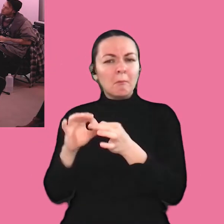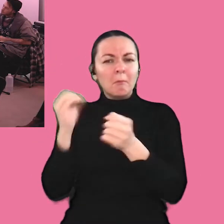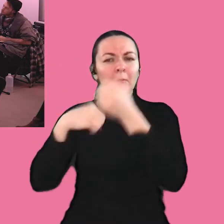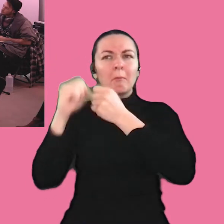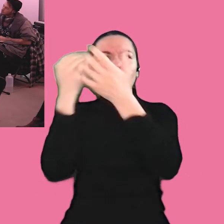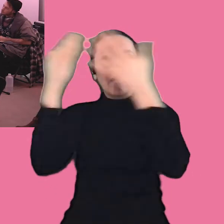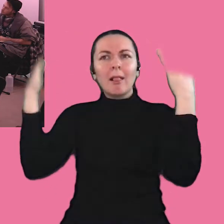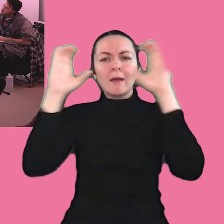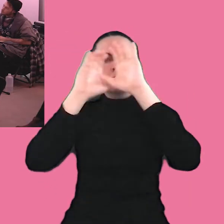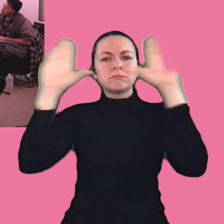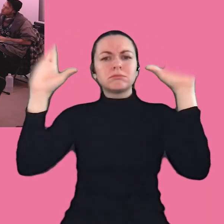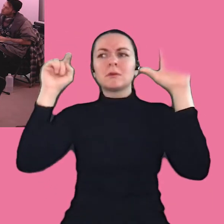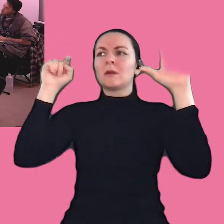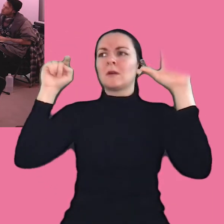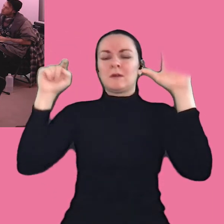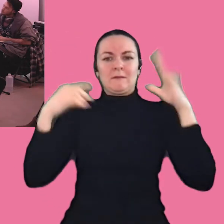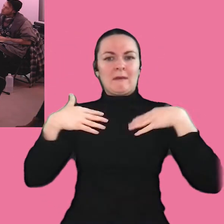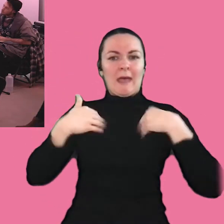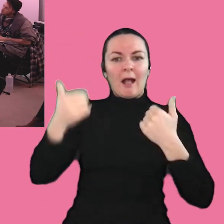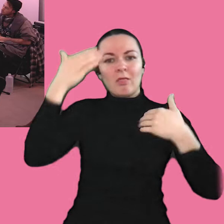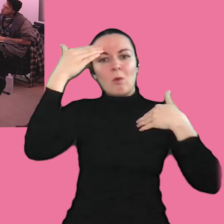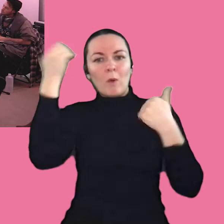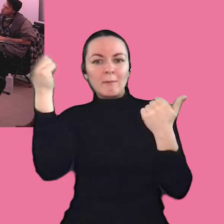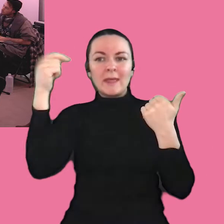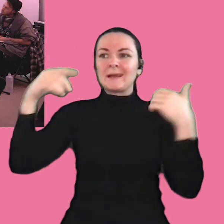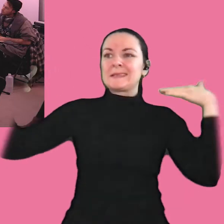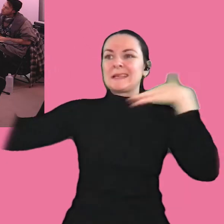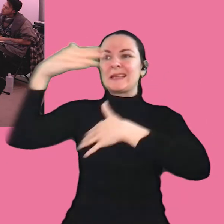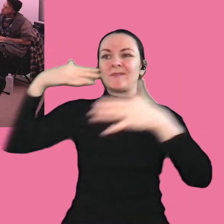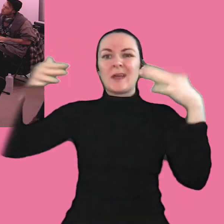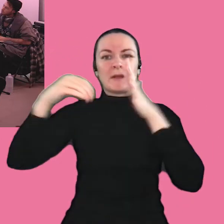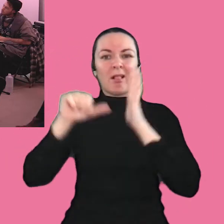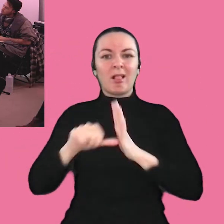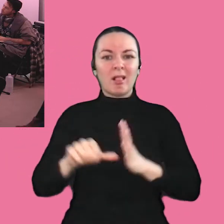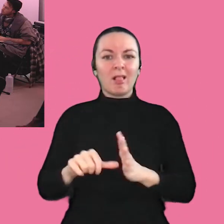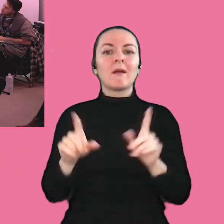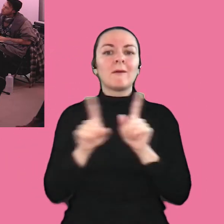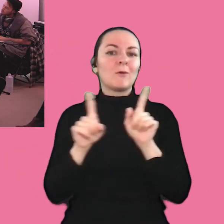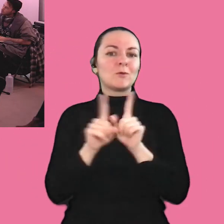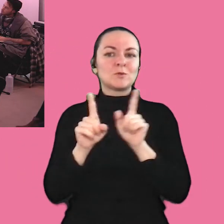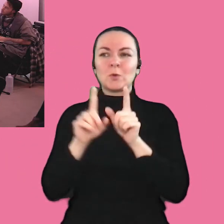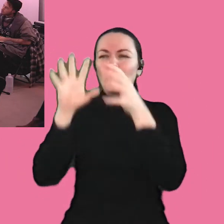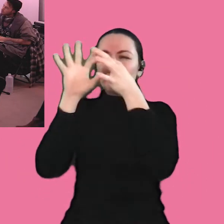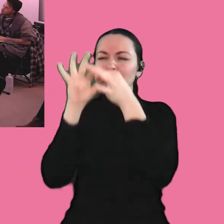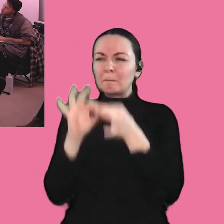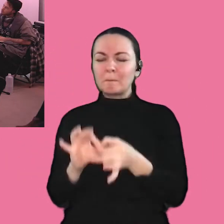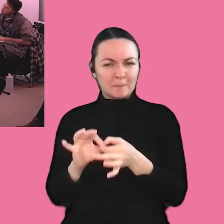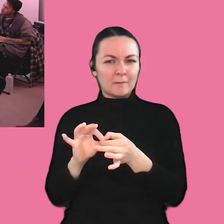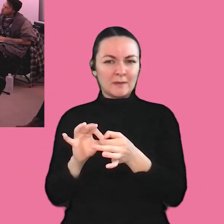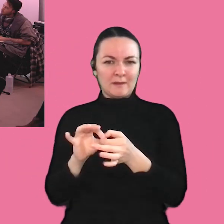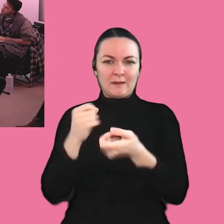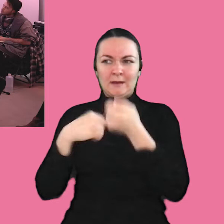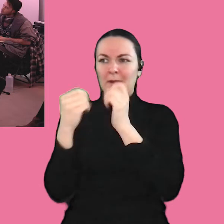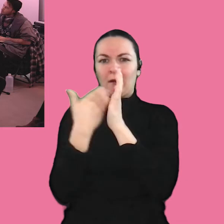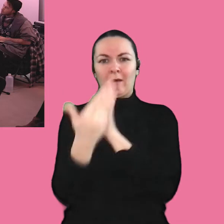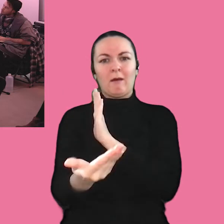between health and well-being and some of these environmental concerns, and just to make